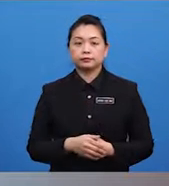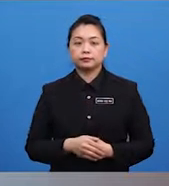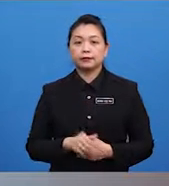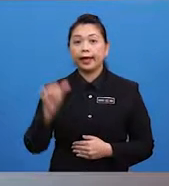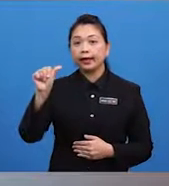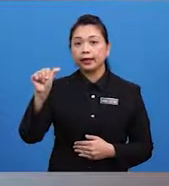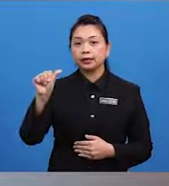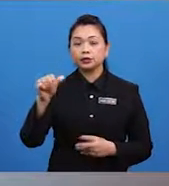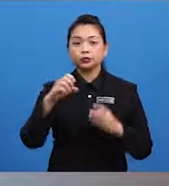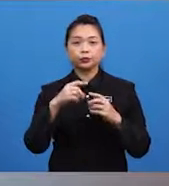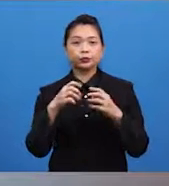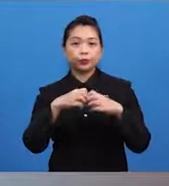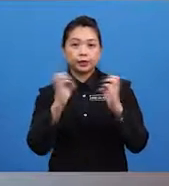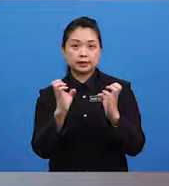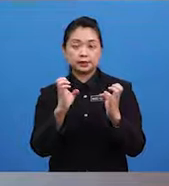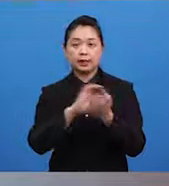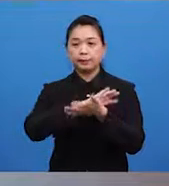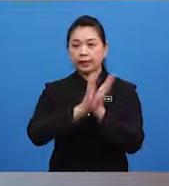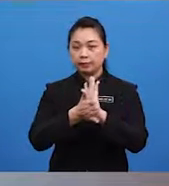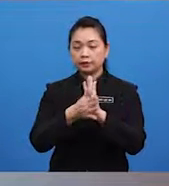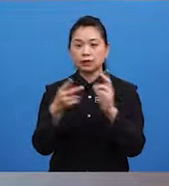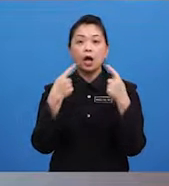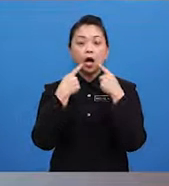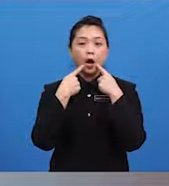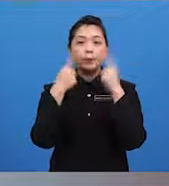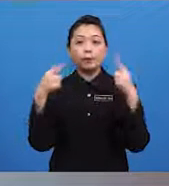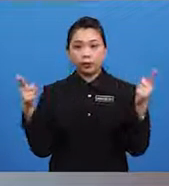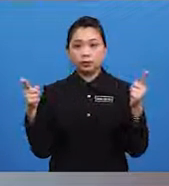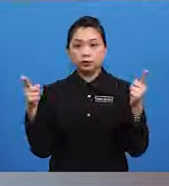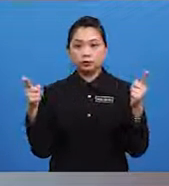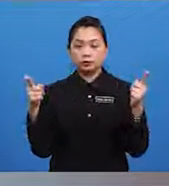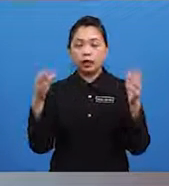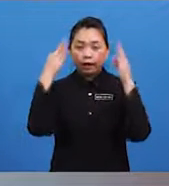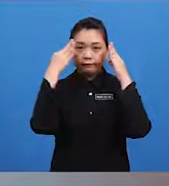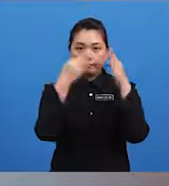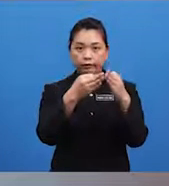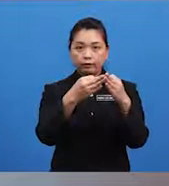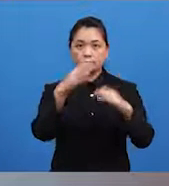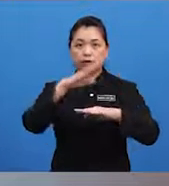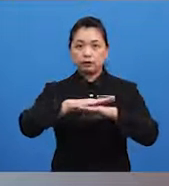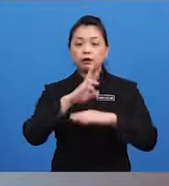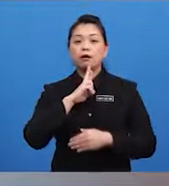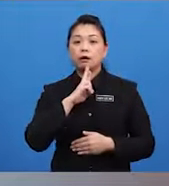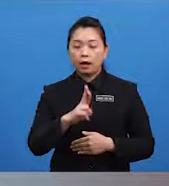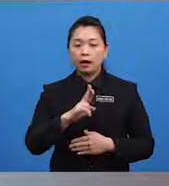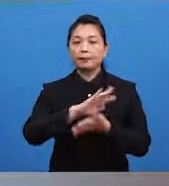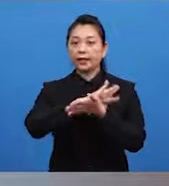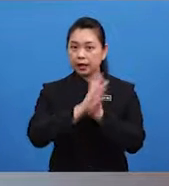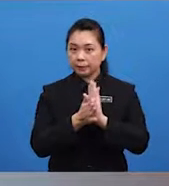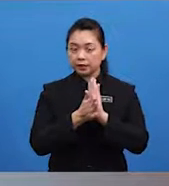are becoming popular in the UK. Focus on are becoming